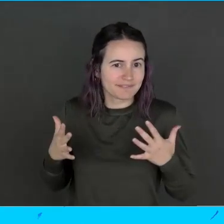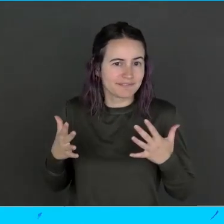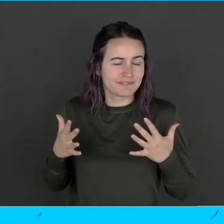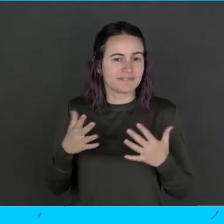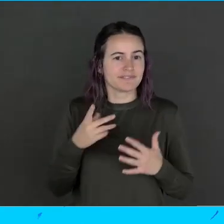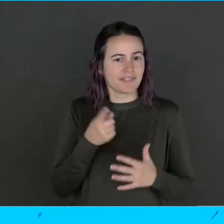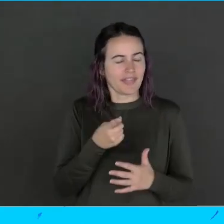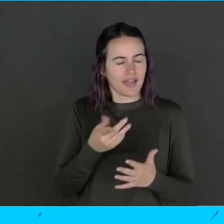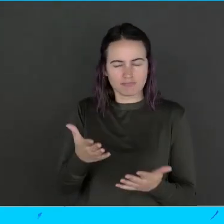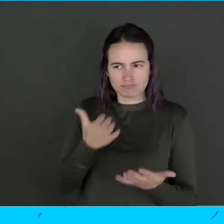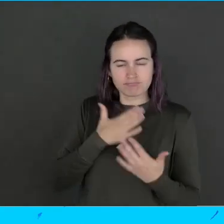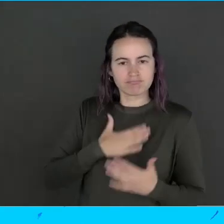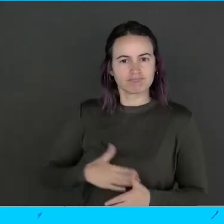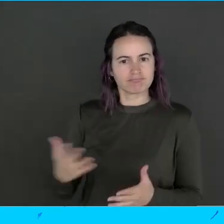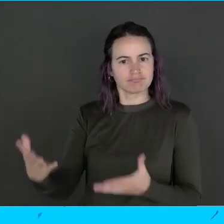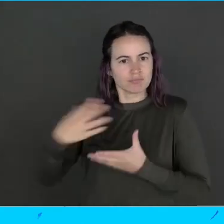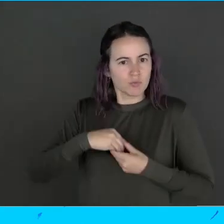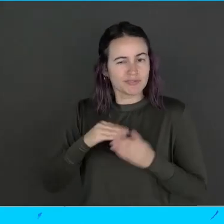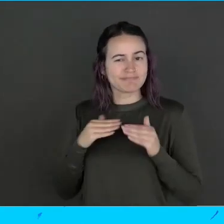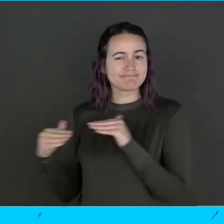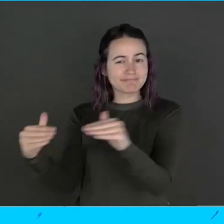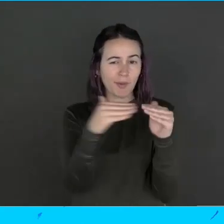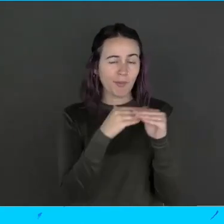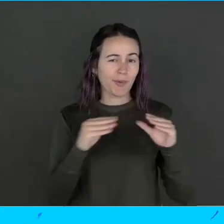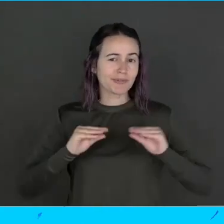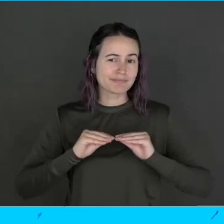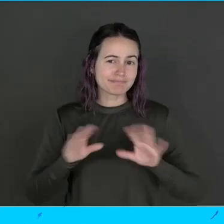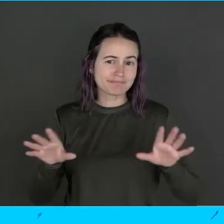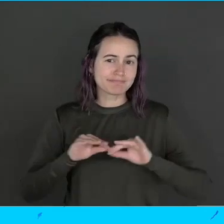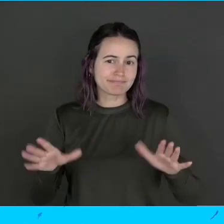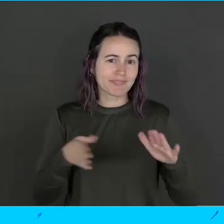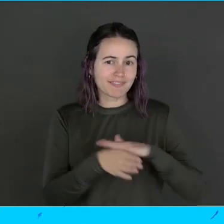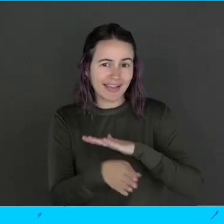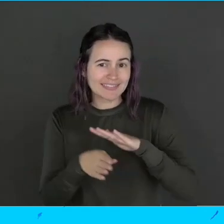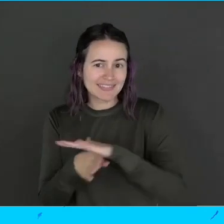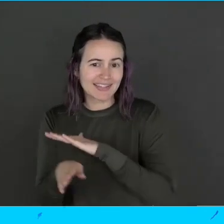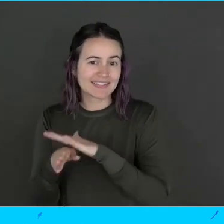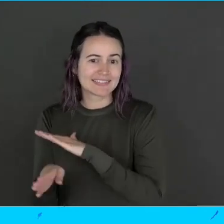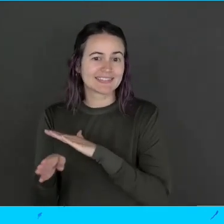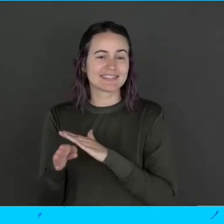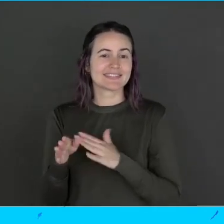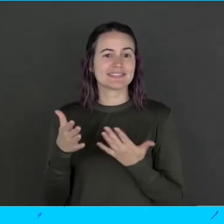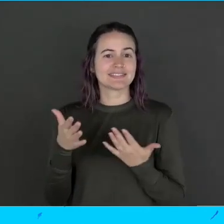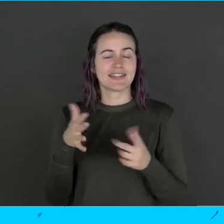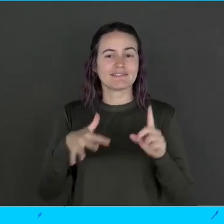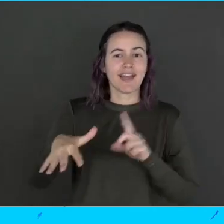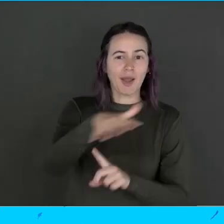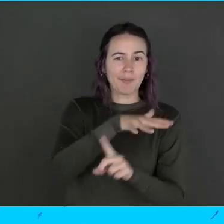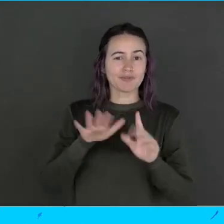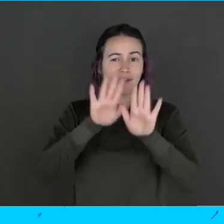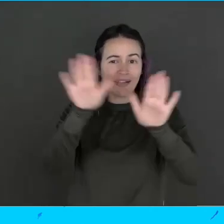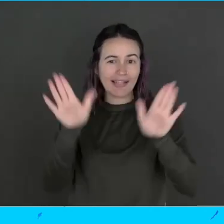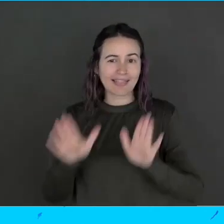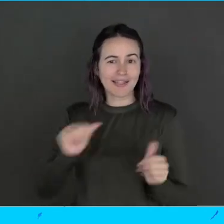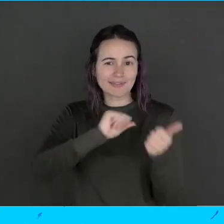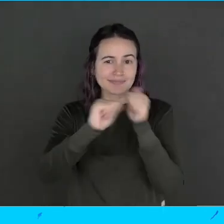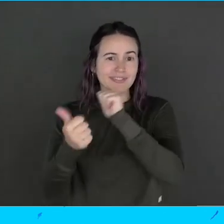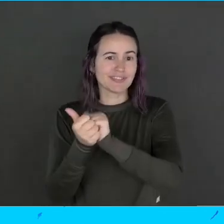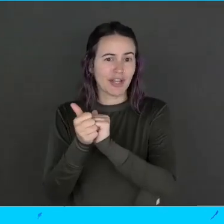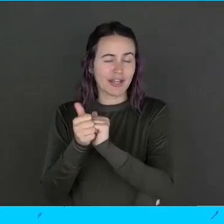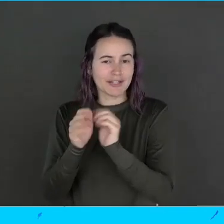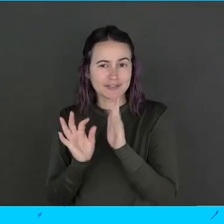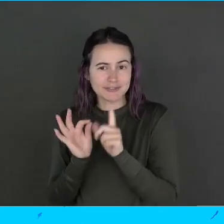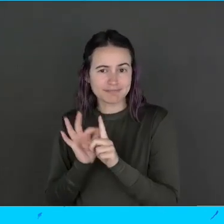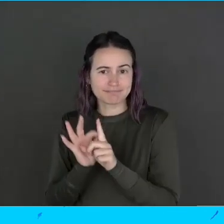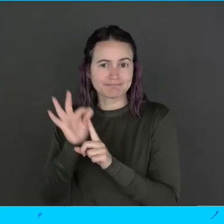inclusion, equitable distribution and push for the evolution of environmental friendly sustainable solutions. But we need a fusion of